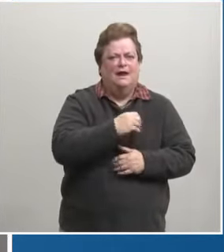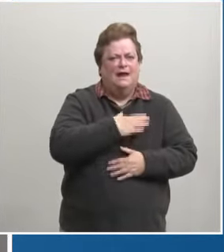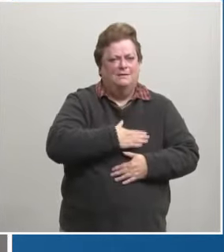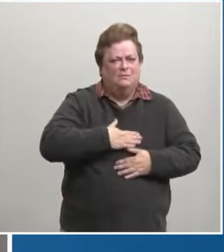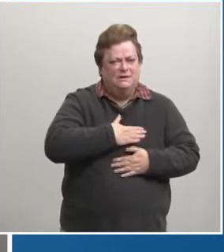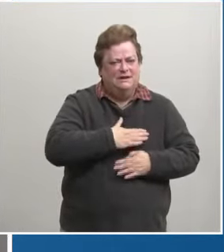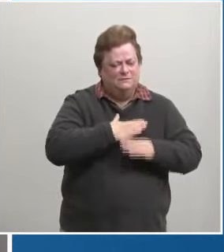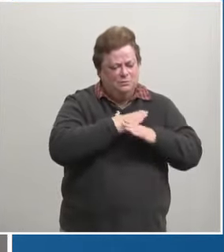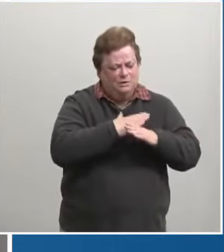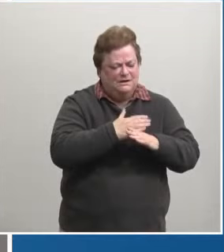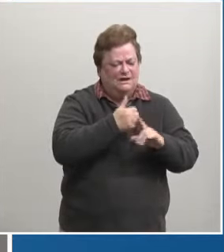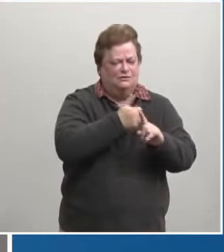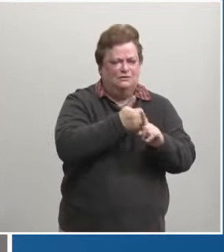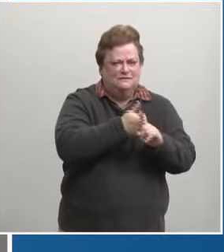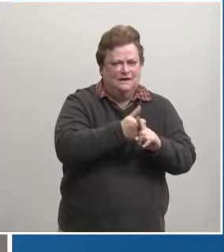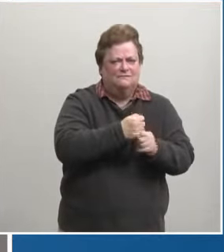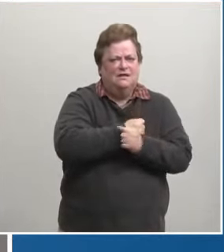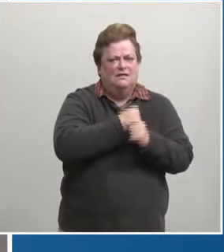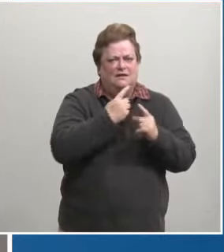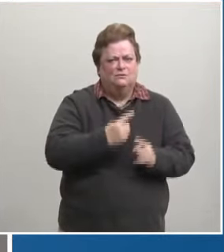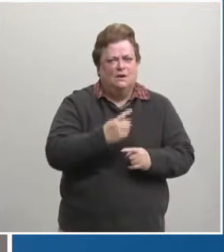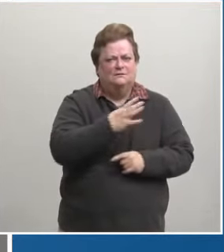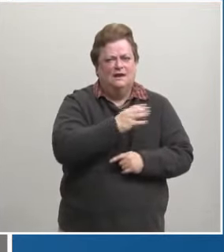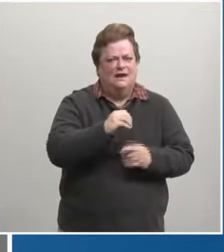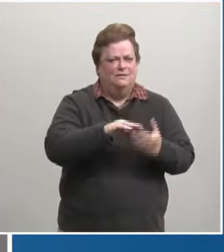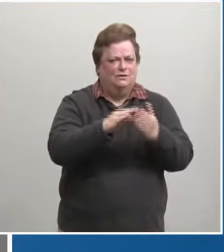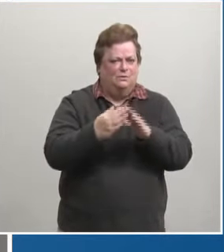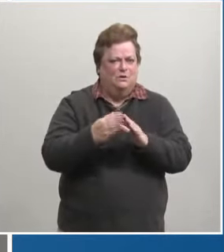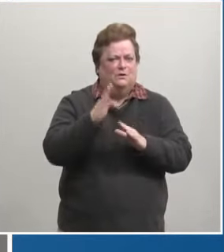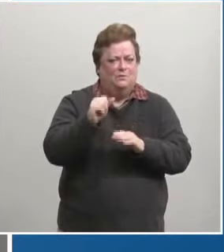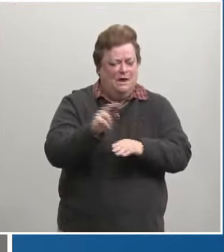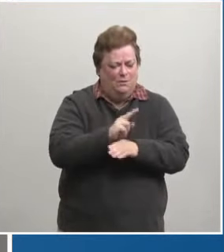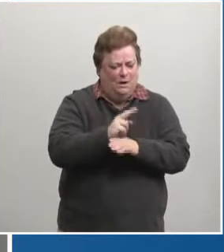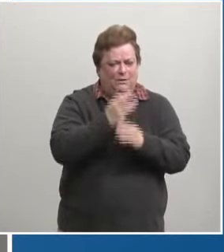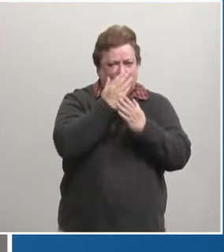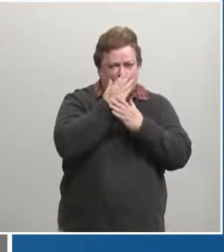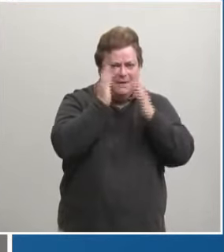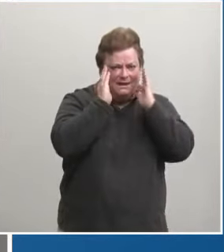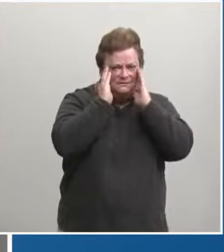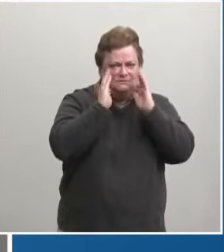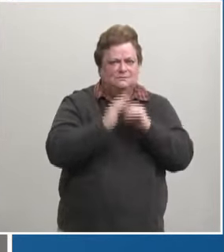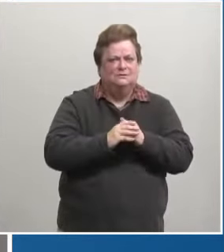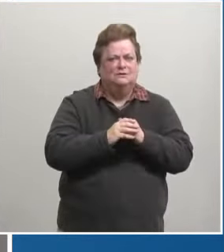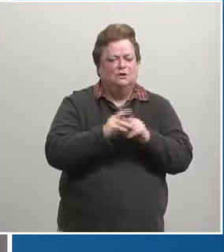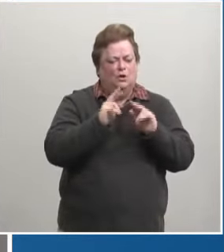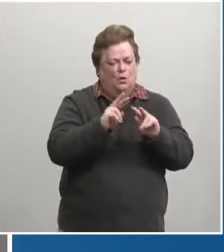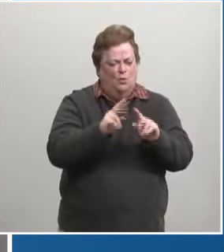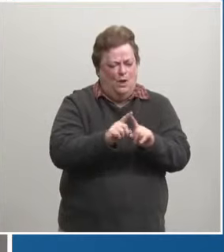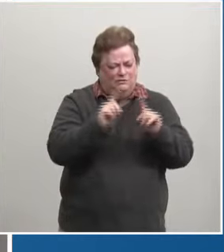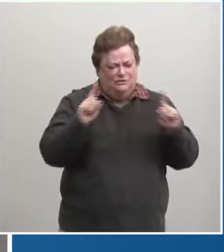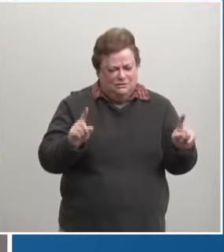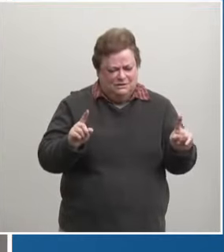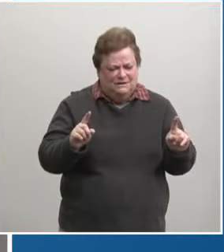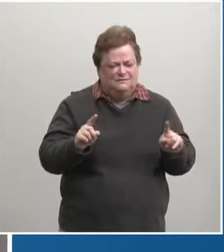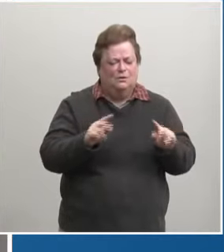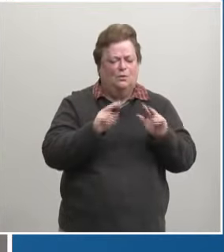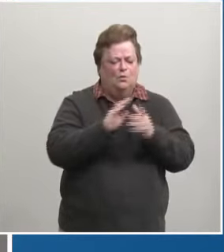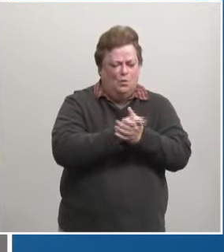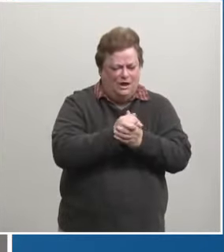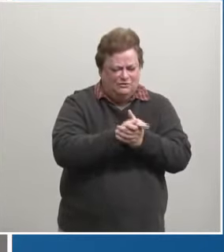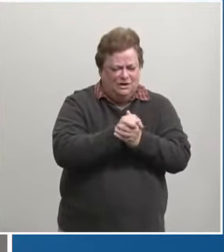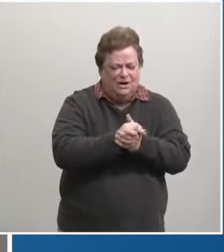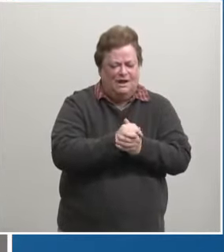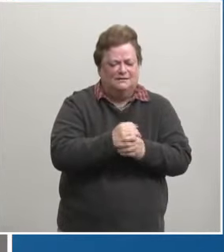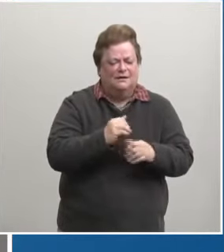keep protecting yourselves, your loved ones, and the community by wearing masks, watching your distance, washing your hands,